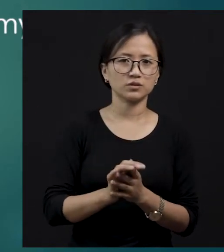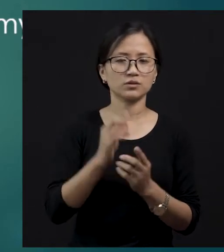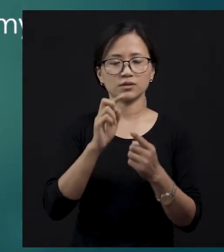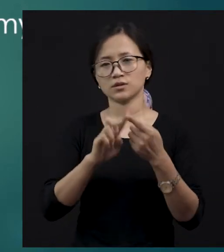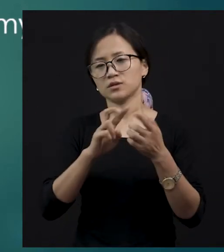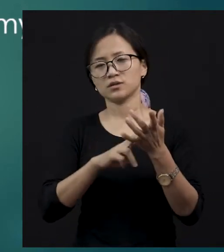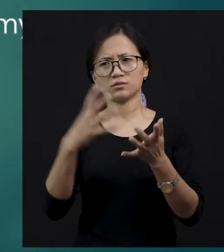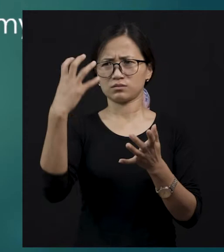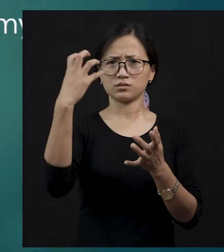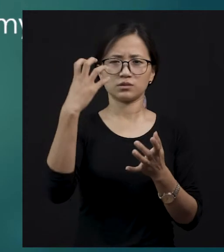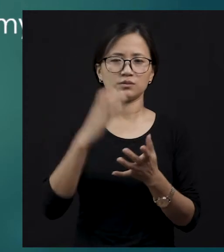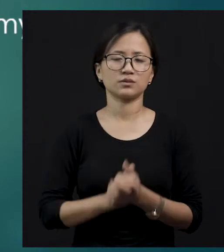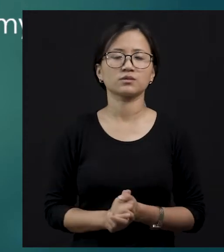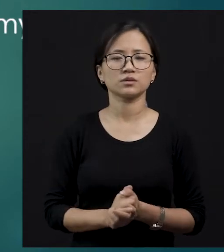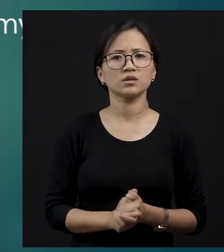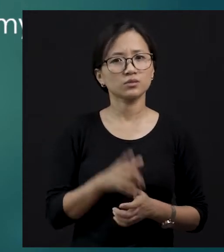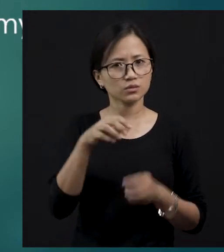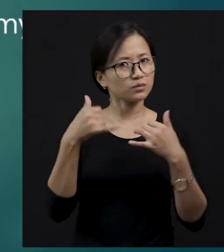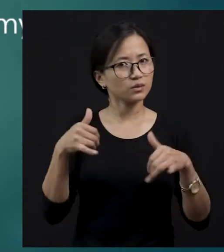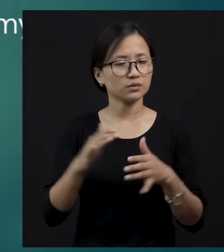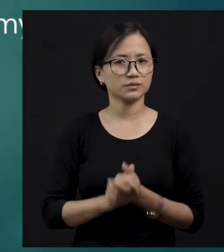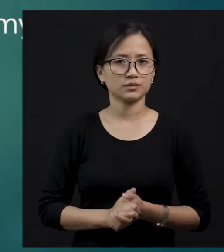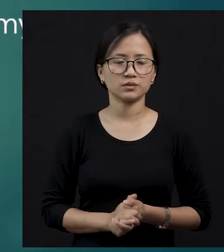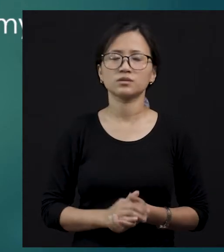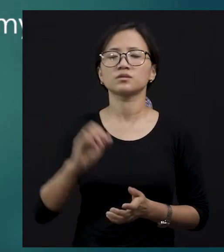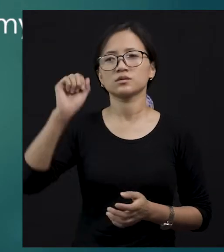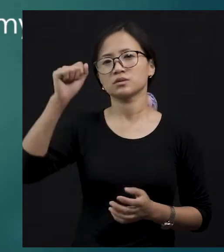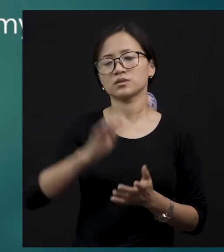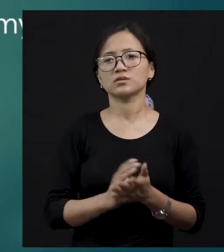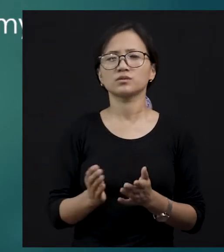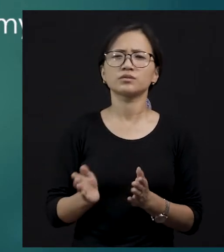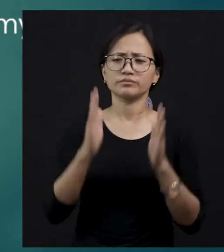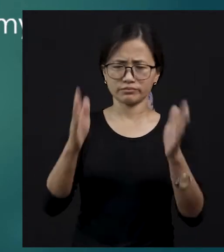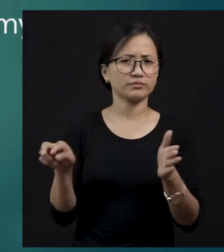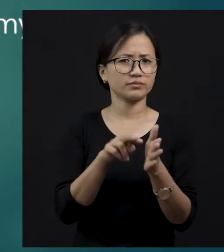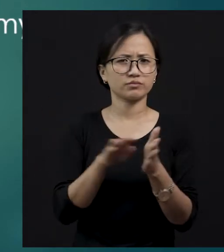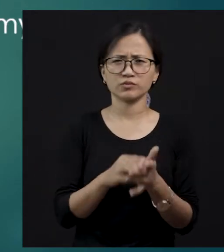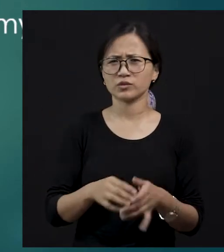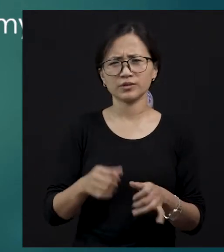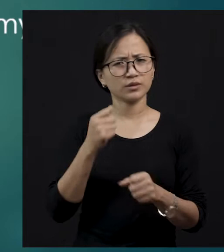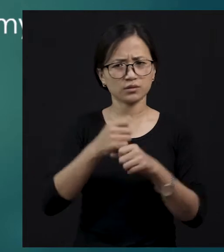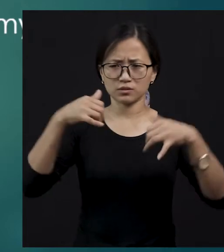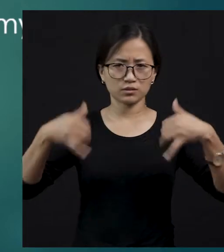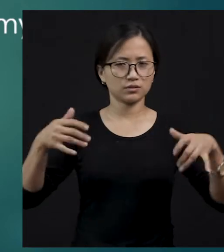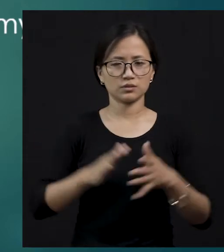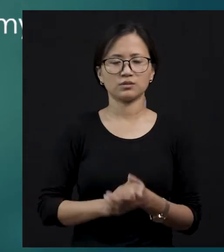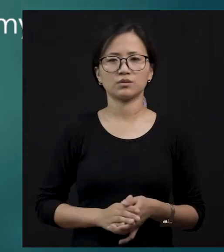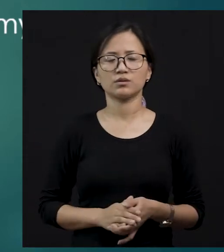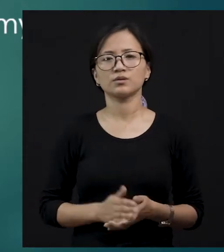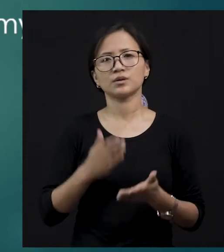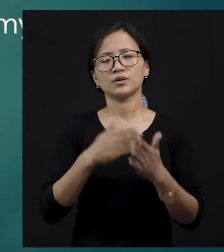enemy. You play dodgeball at school? Yes, you have done that during the school sports week, or even during the break you have